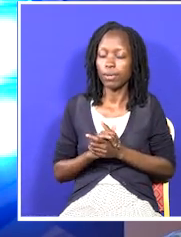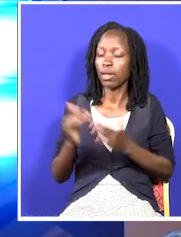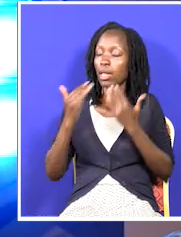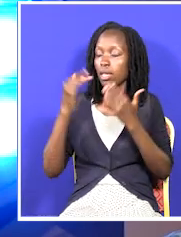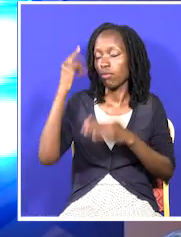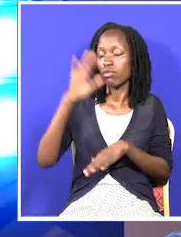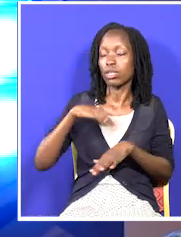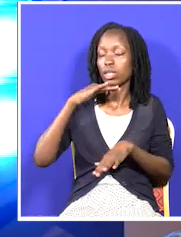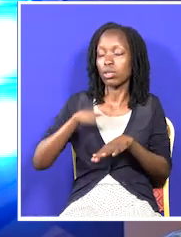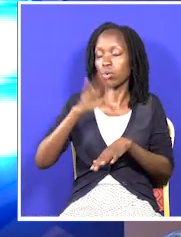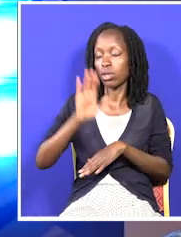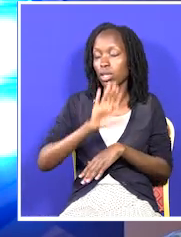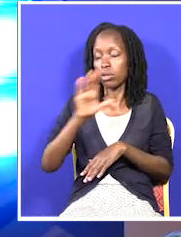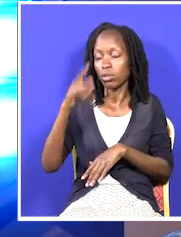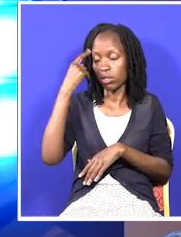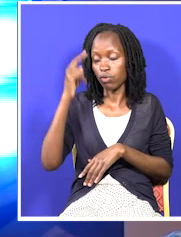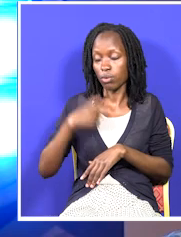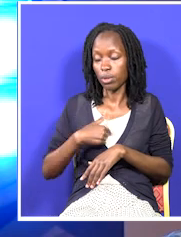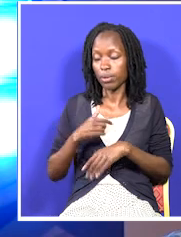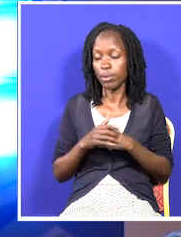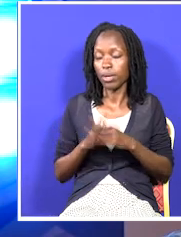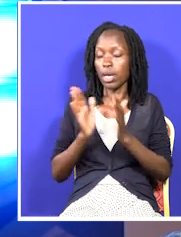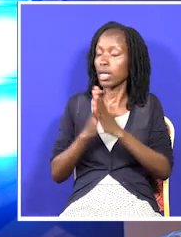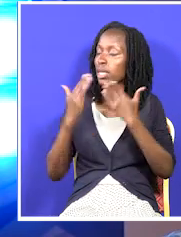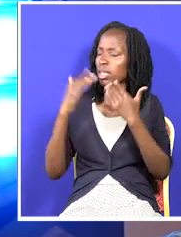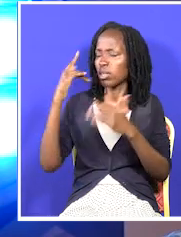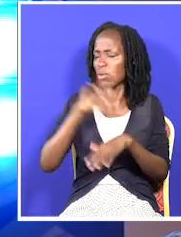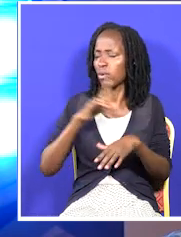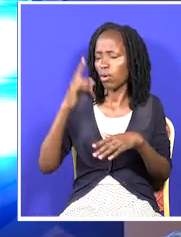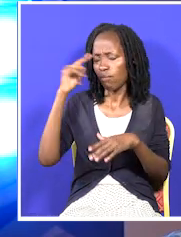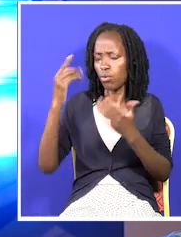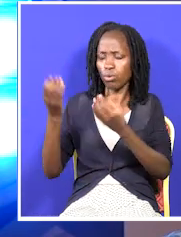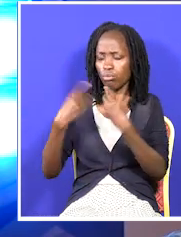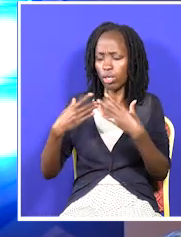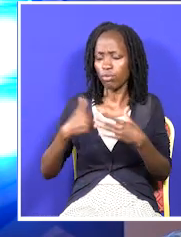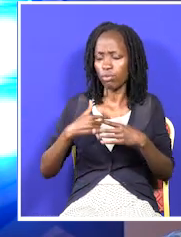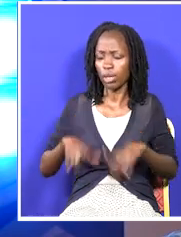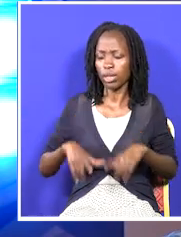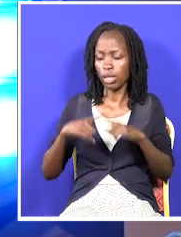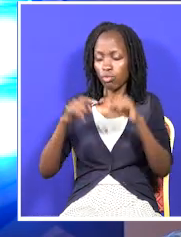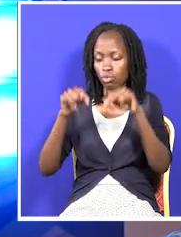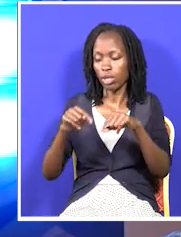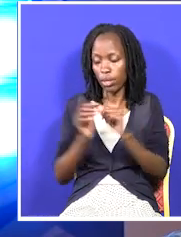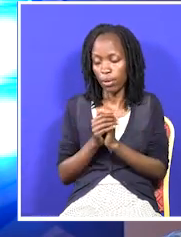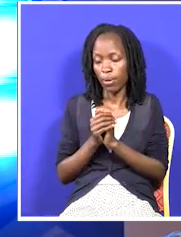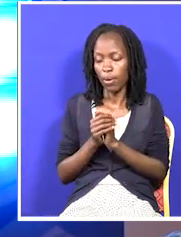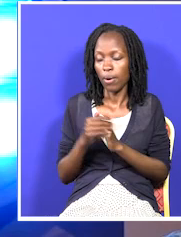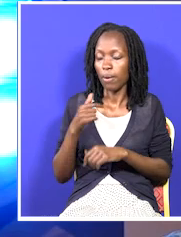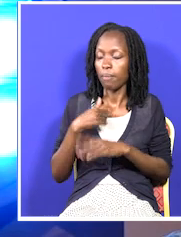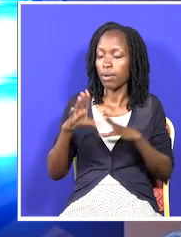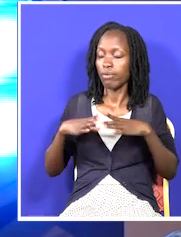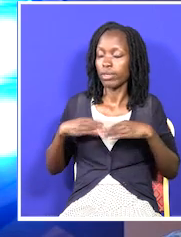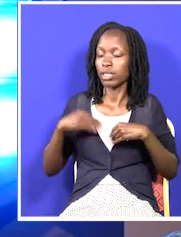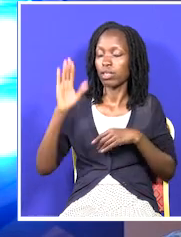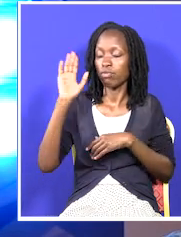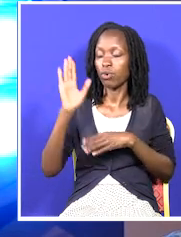Thank you for dying on cross for me, and thank you for giving me life. Today, I receive